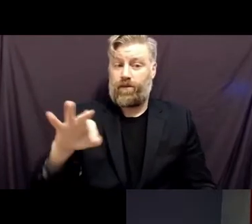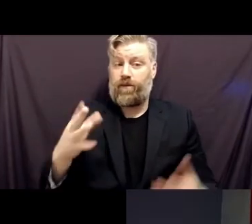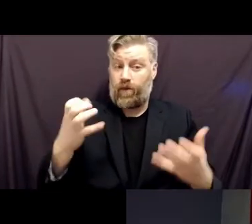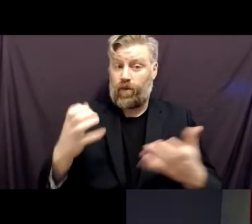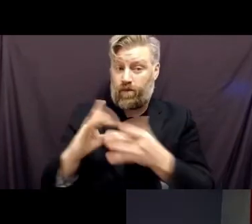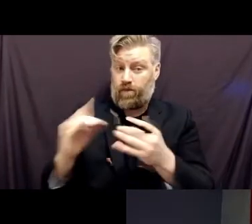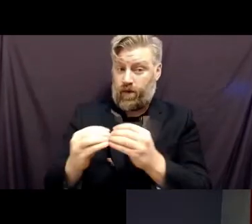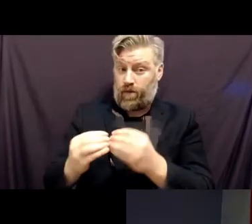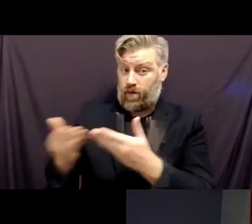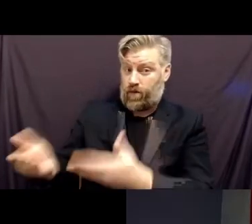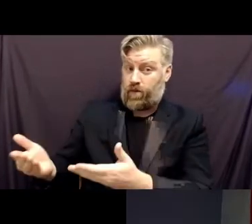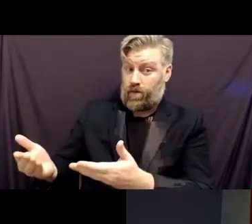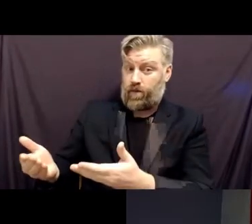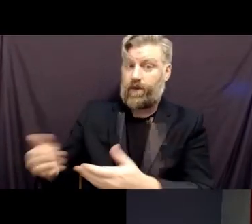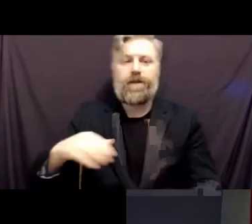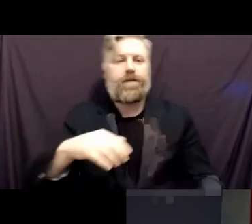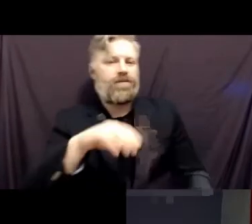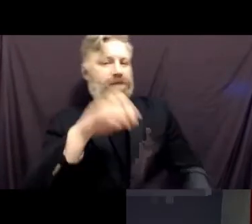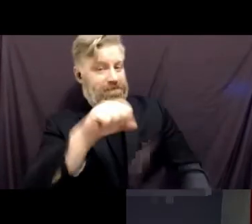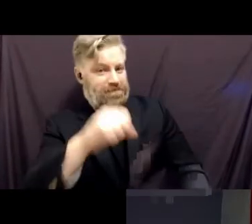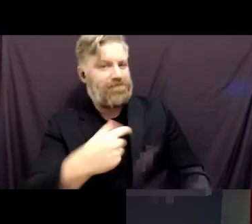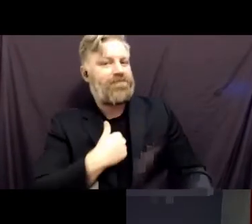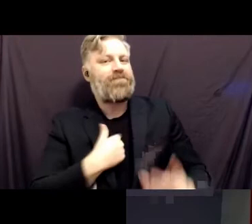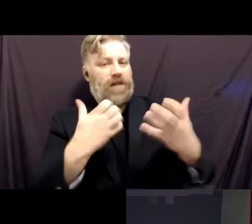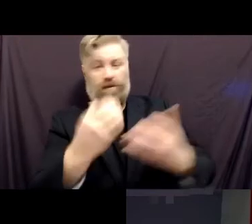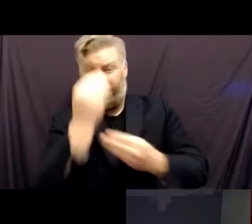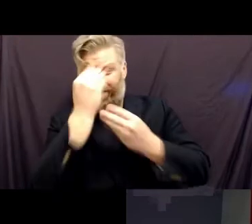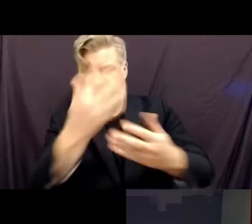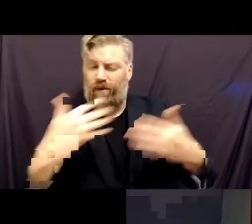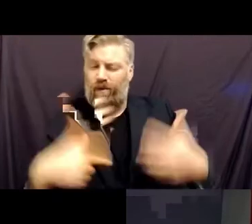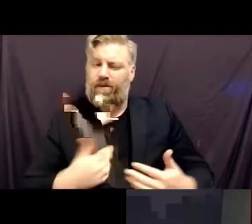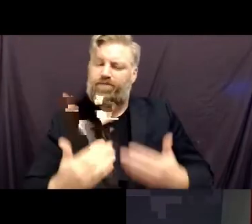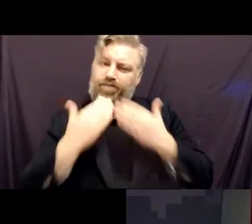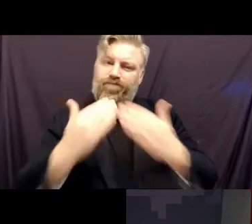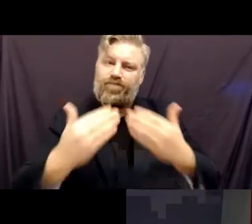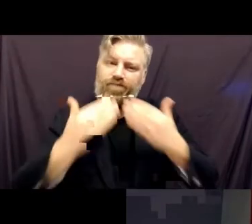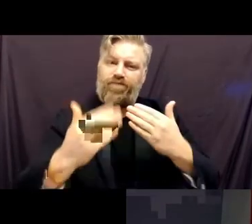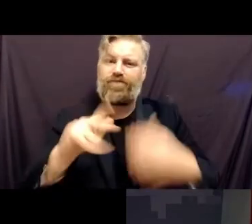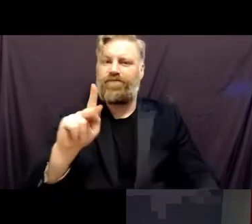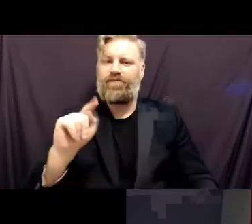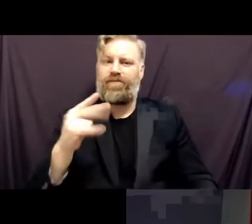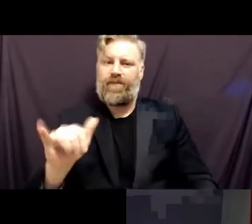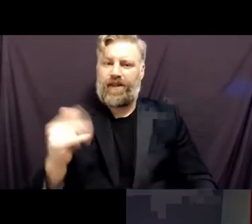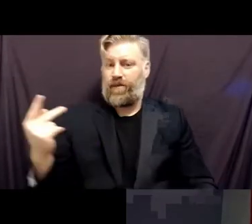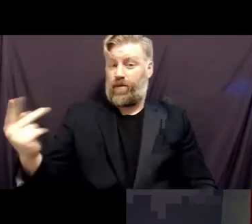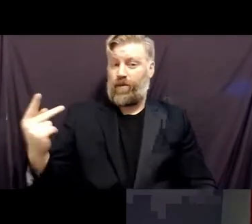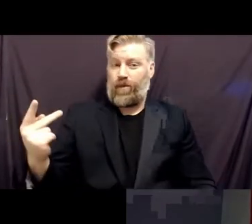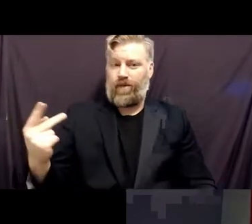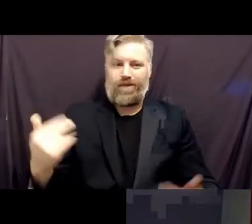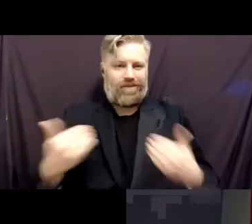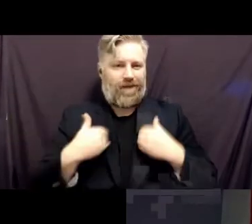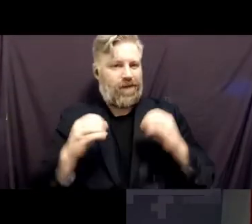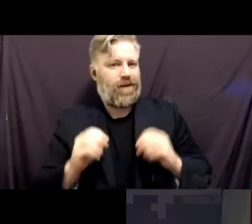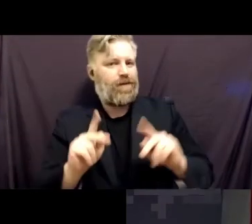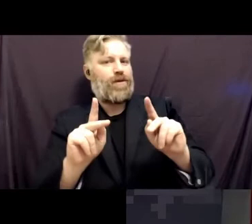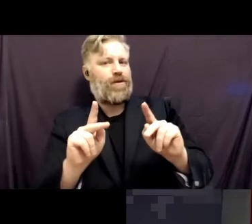Martin? Yes, I just wanted to say I'm so thankful and grateful that Kathy and I have had the ability to